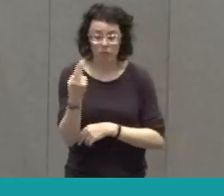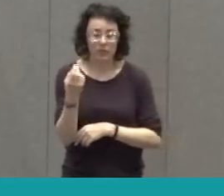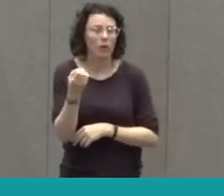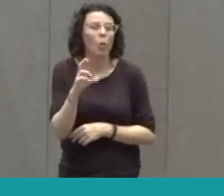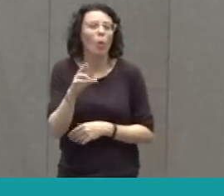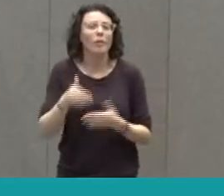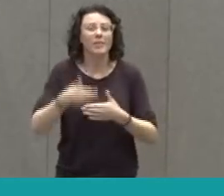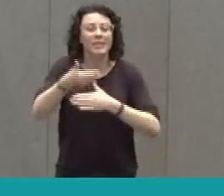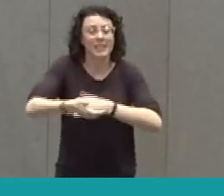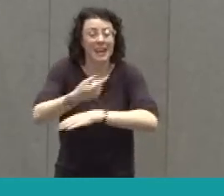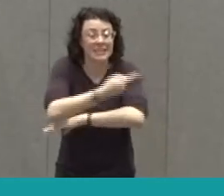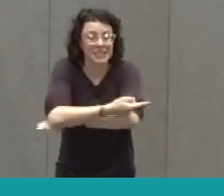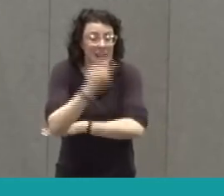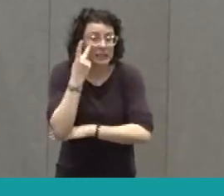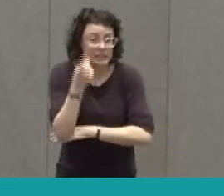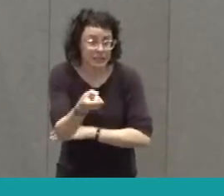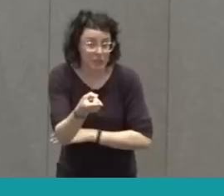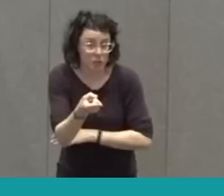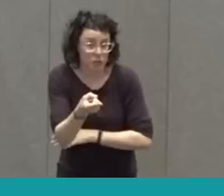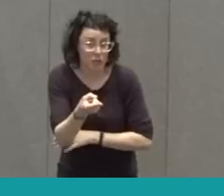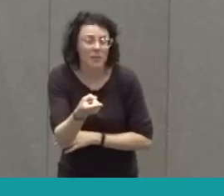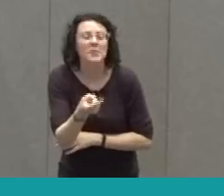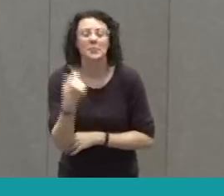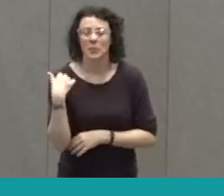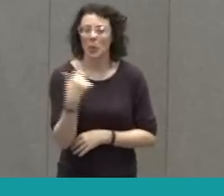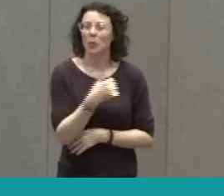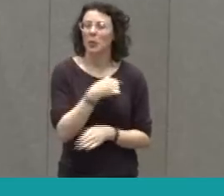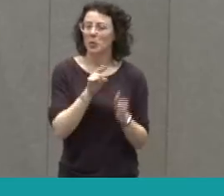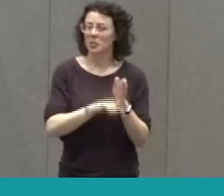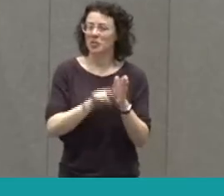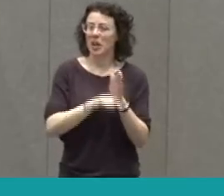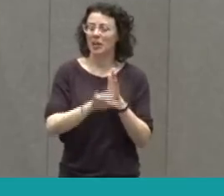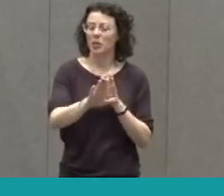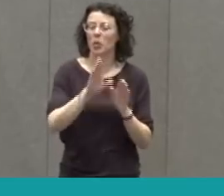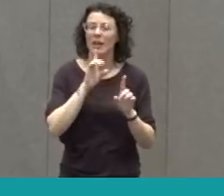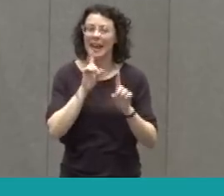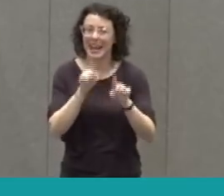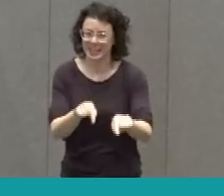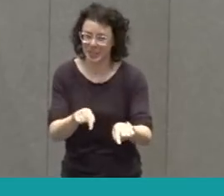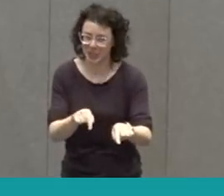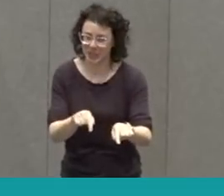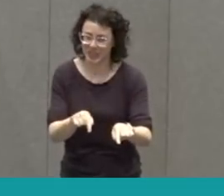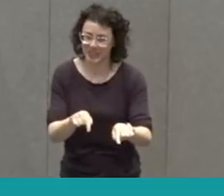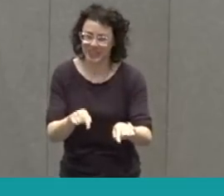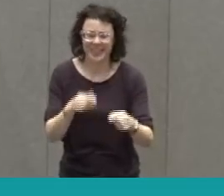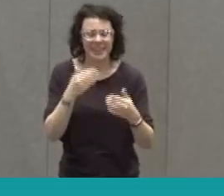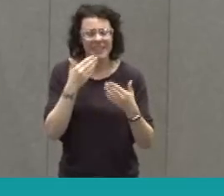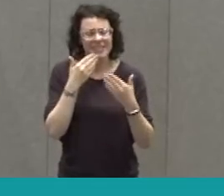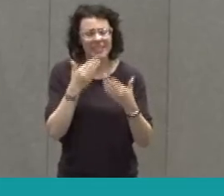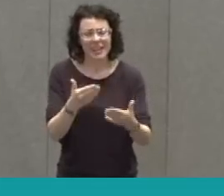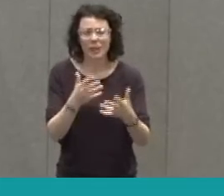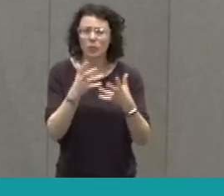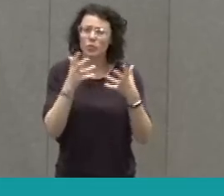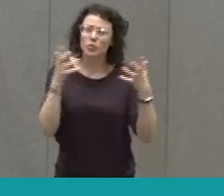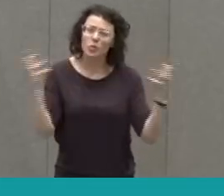with it. So that's what I'm going to leave with you. Thank you so much for joining us on